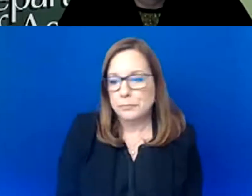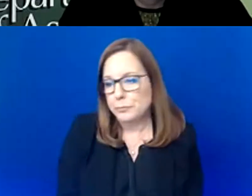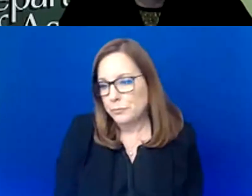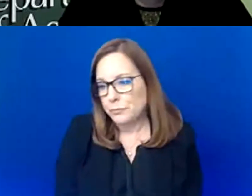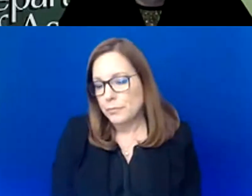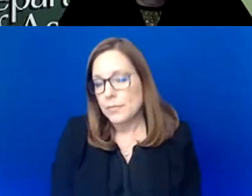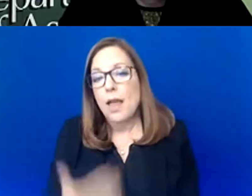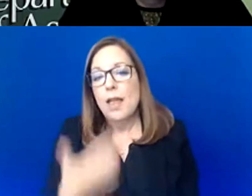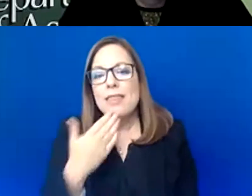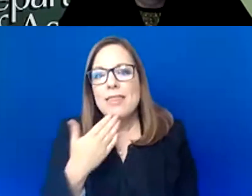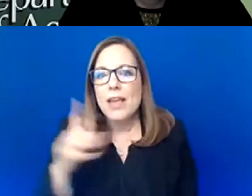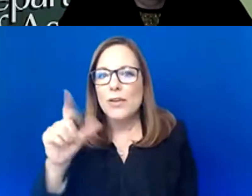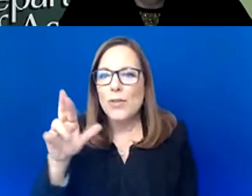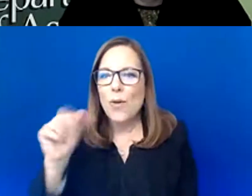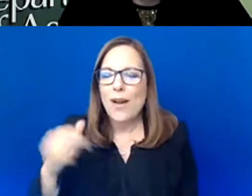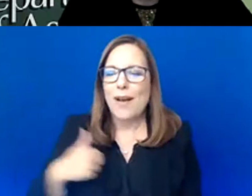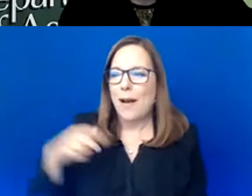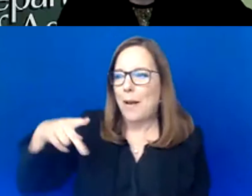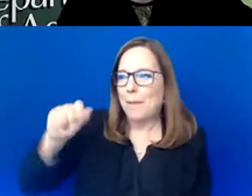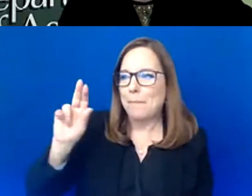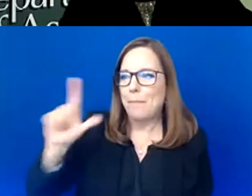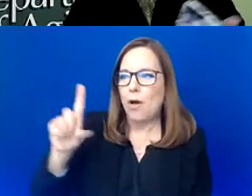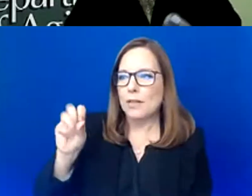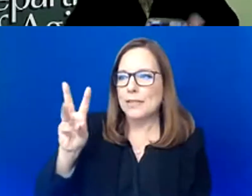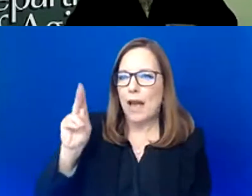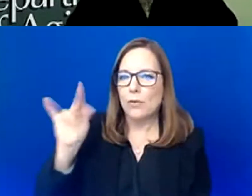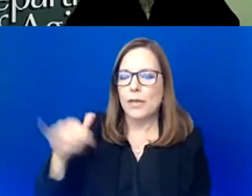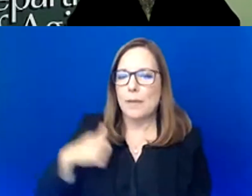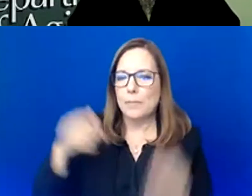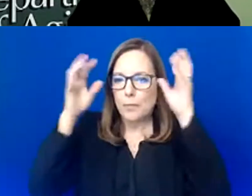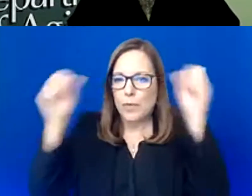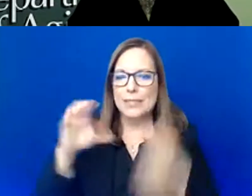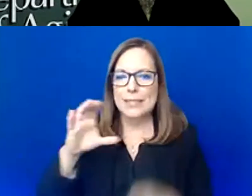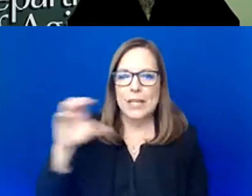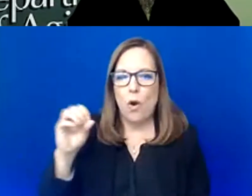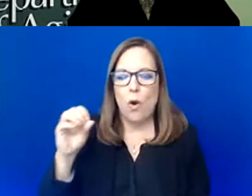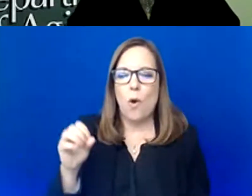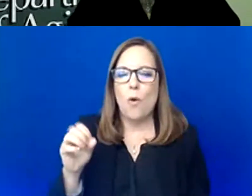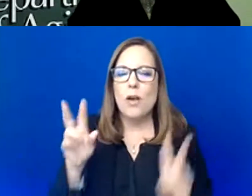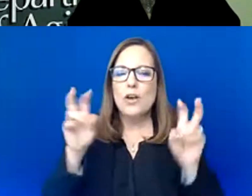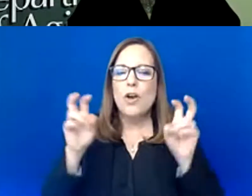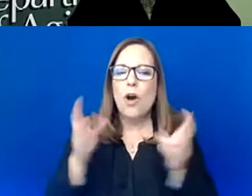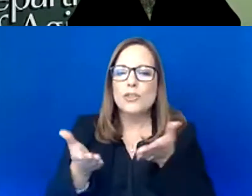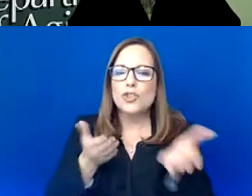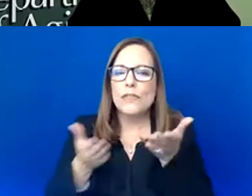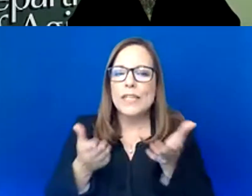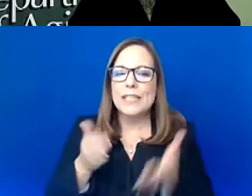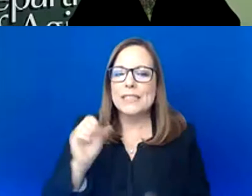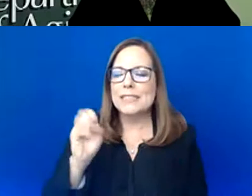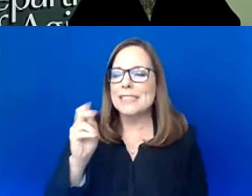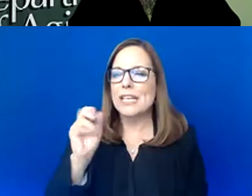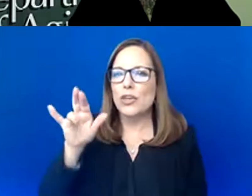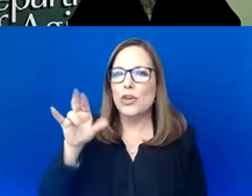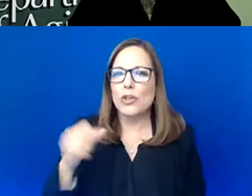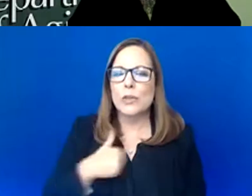Thanks, Laura. I'm Paul Downey. I'm the president, CEO of Serving Seniors. We're based in San Diego. I've been